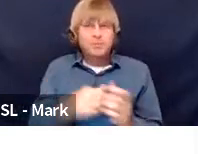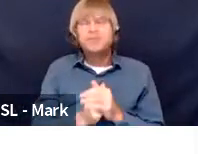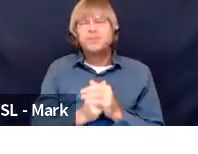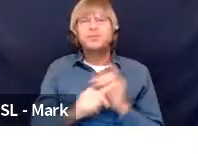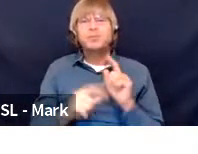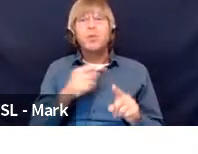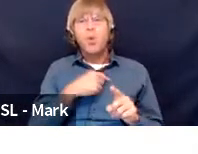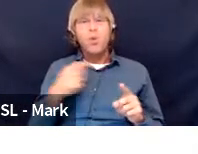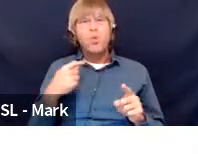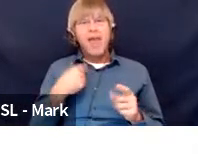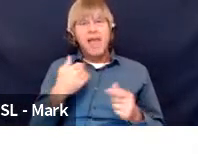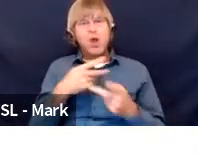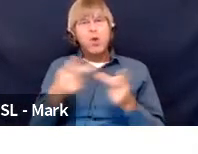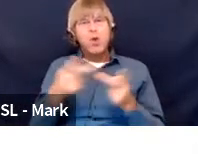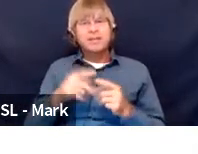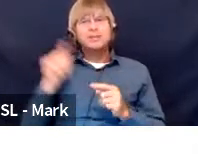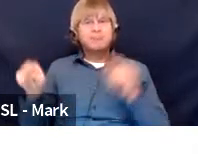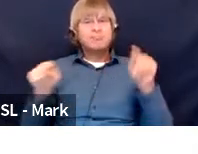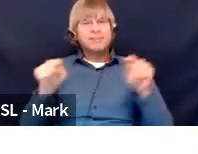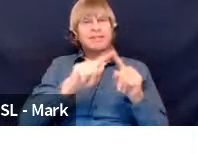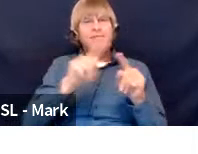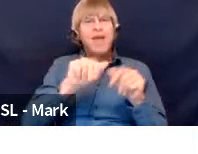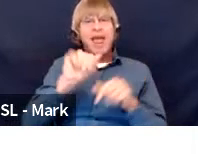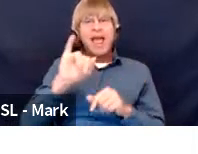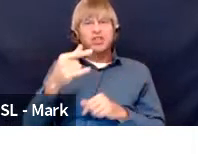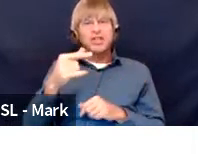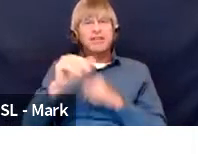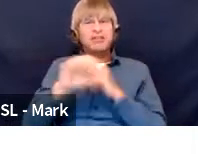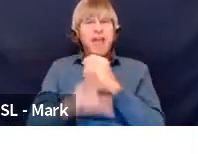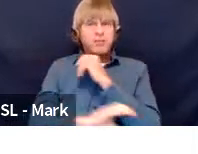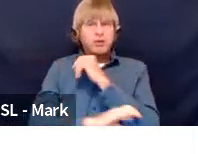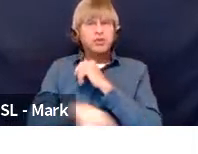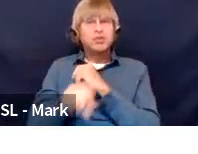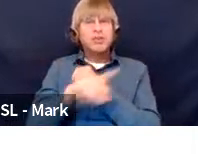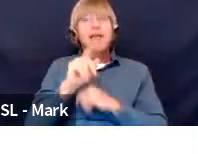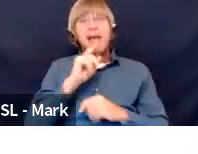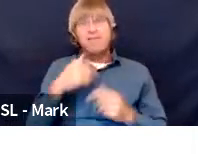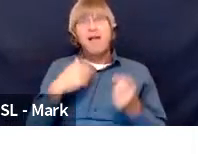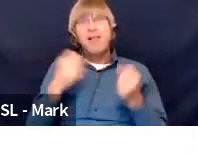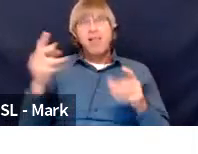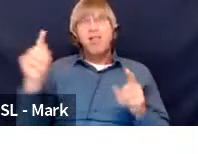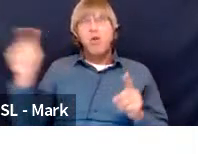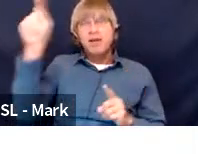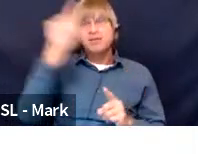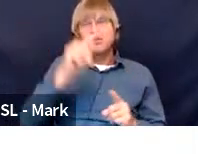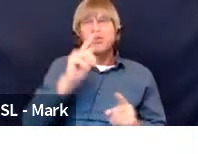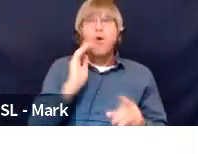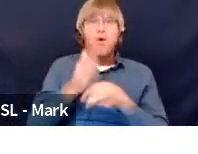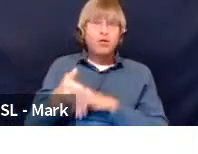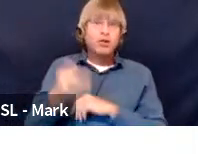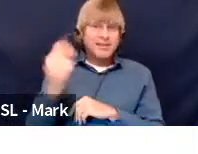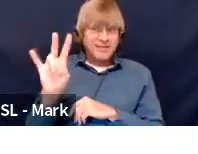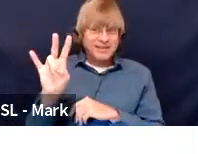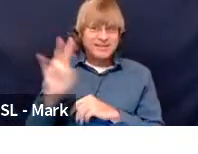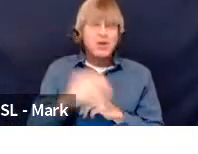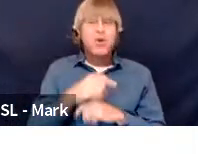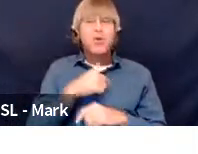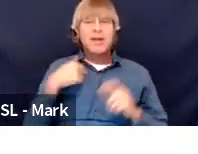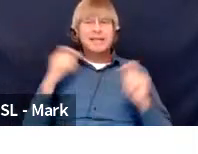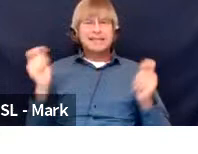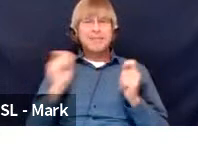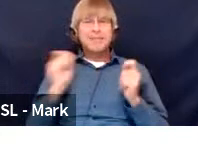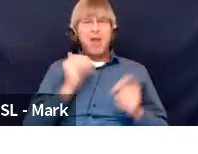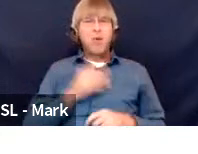But we do have locations in each one of these AIGA chapters. In fact, we've got a lot of locations. There's over 17. We're celebrating